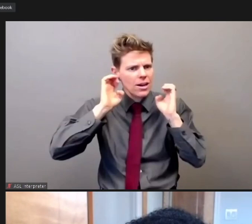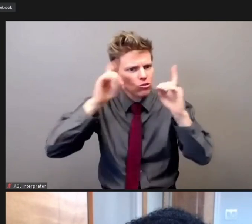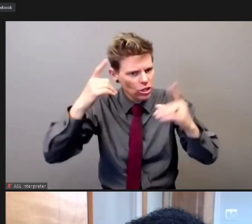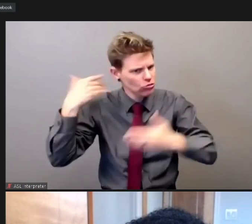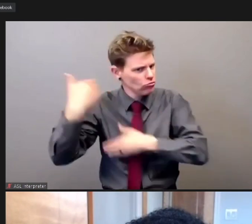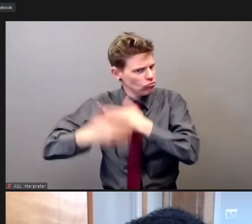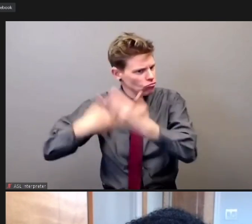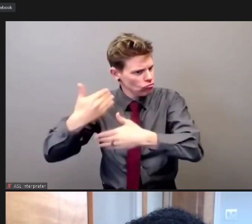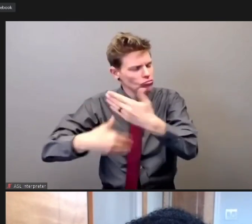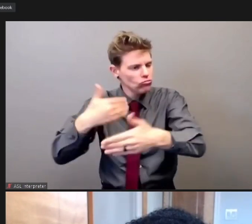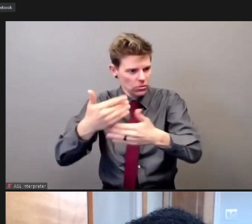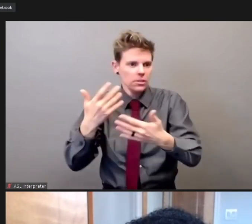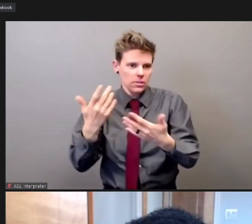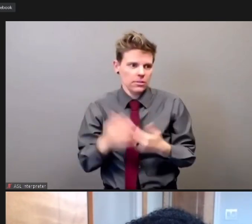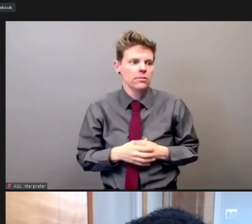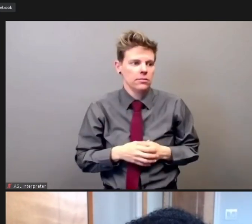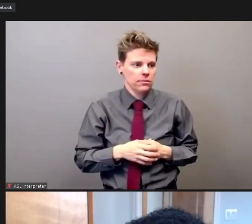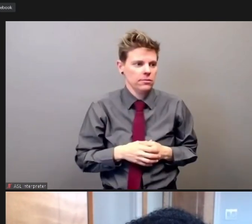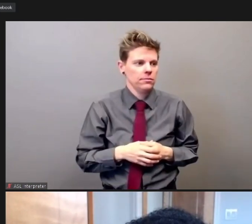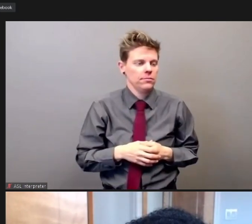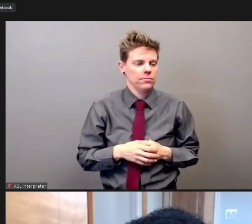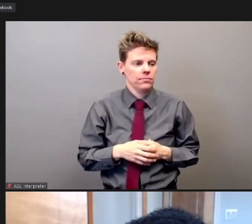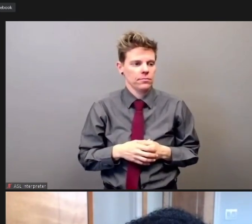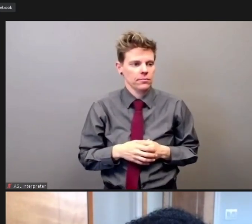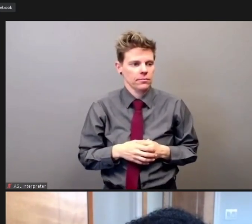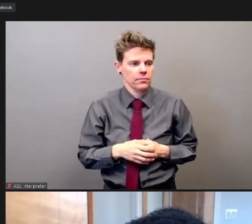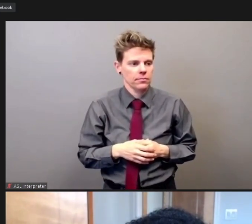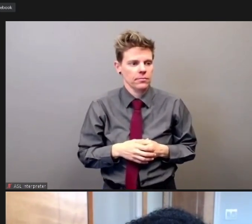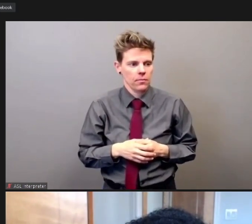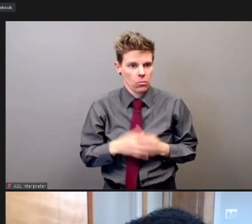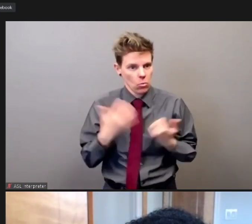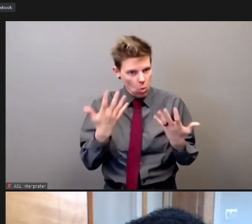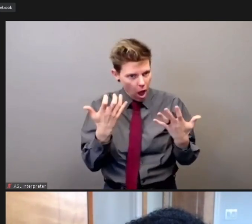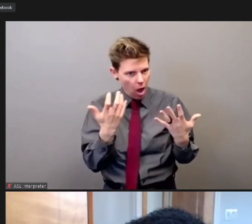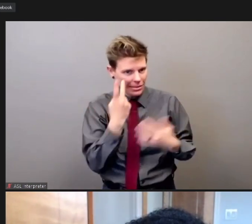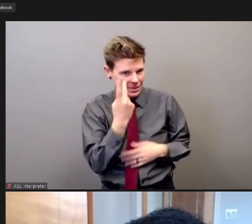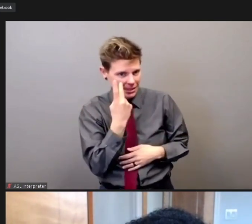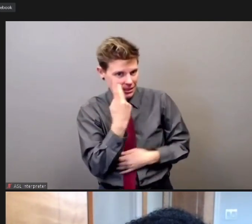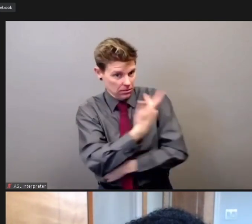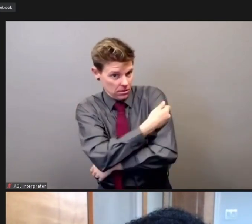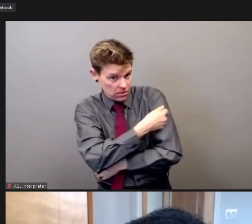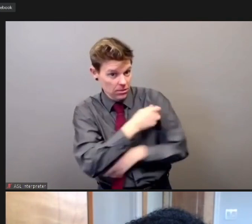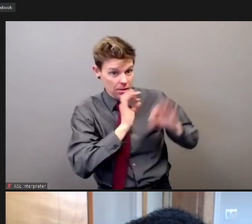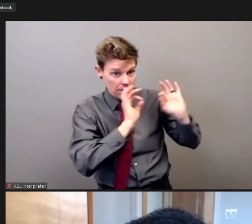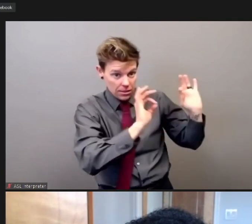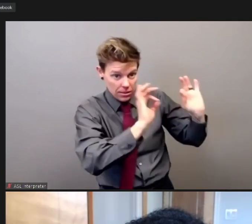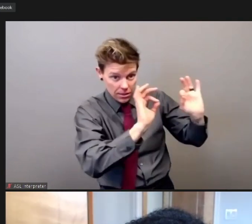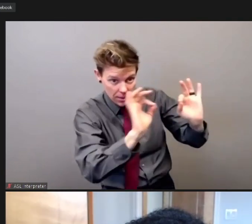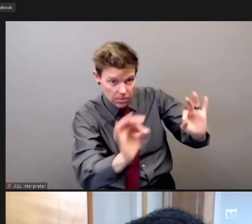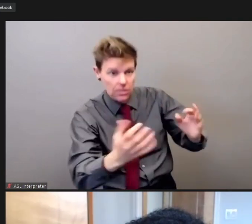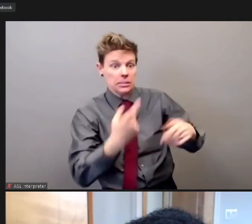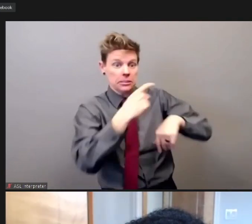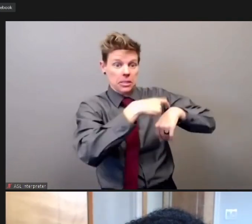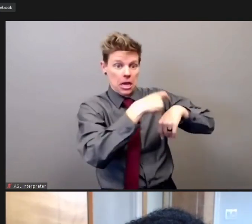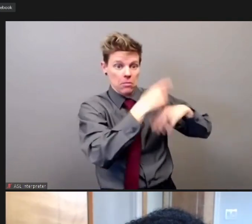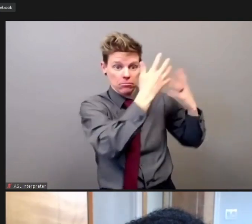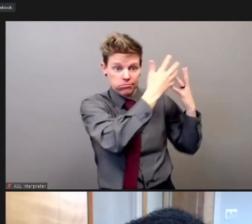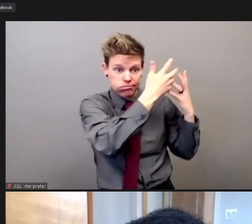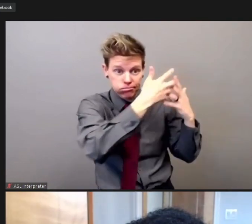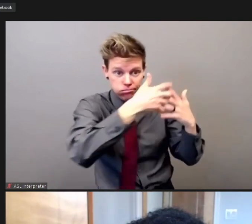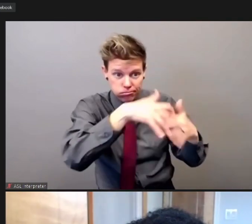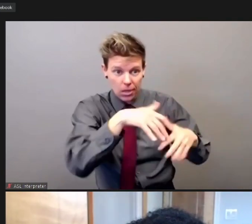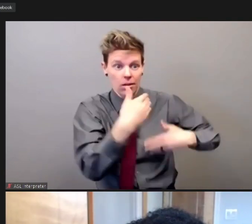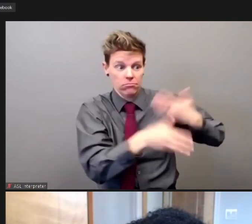it right. I will say I'm disappointed that we don't have more schools coming back, that there's been a lot of